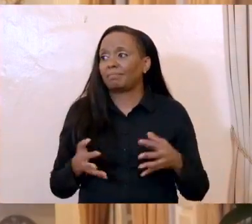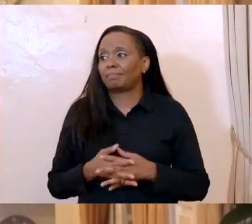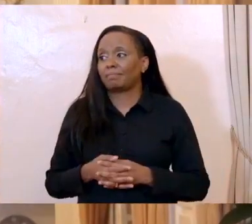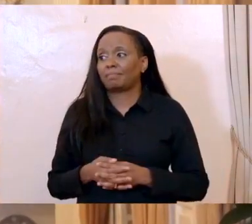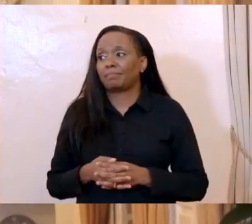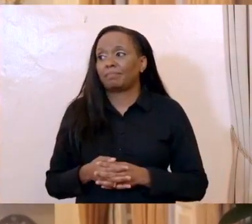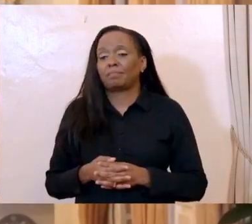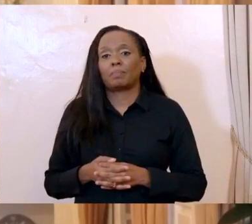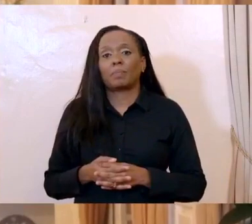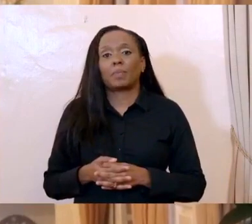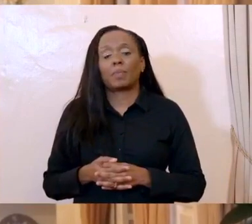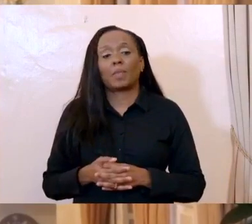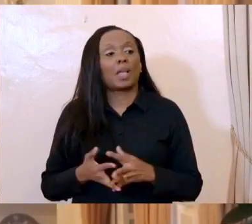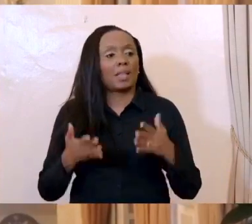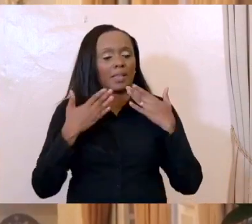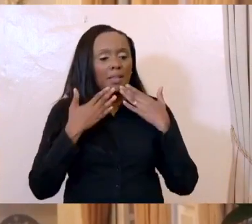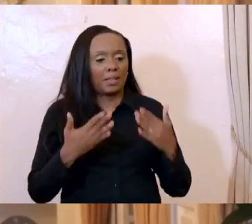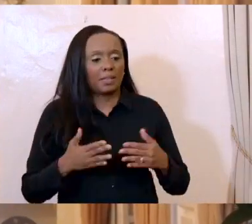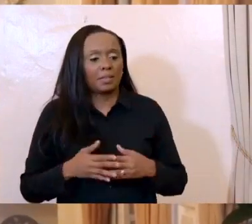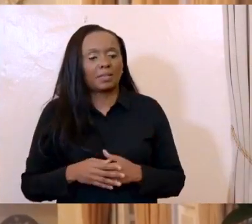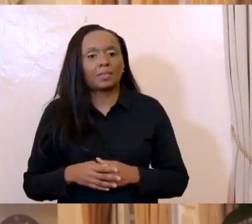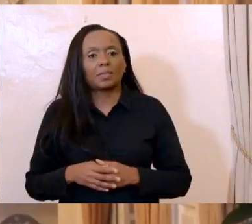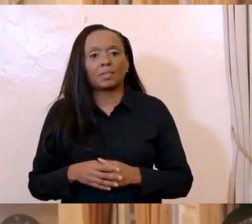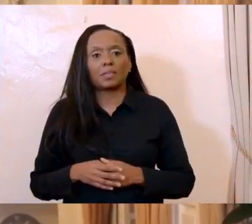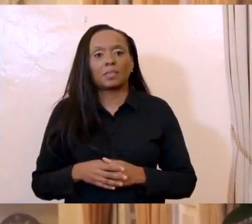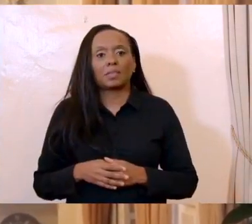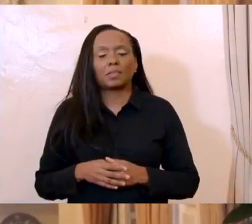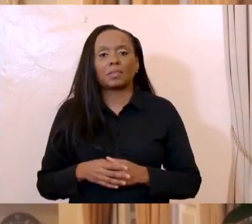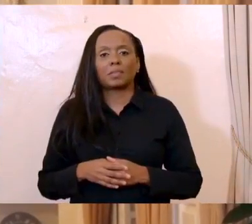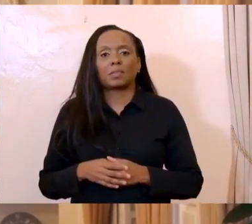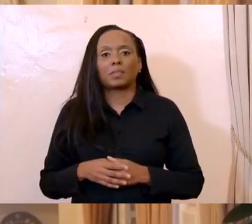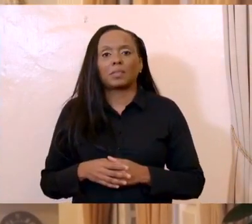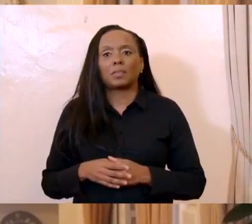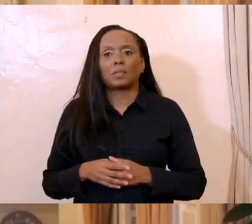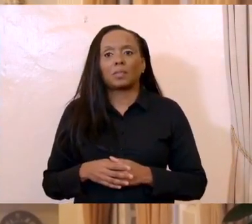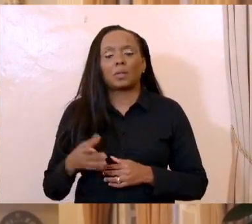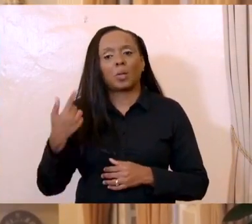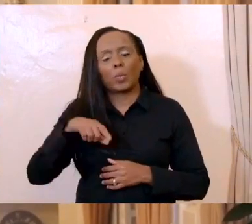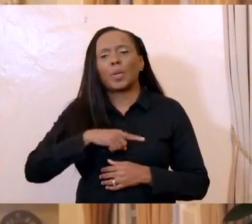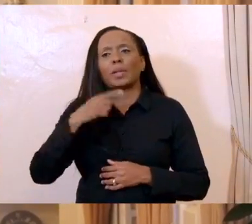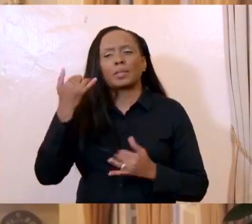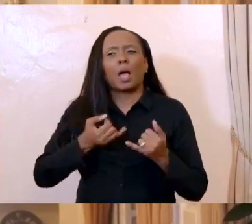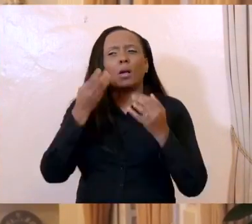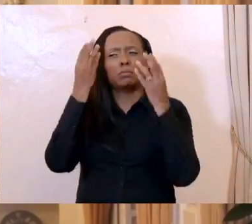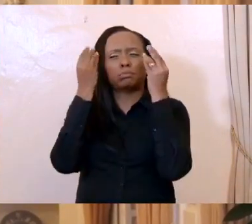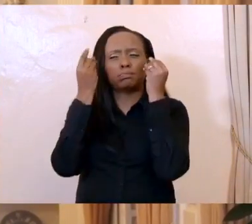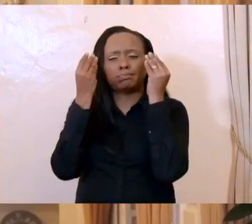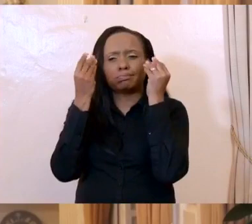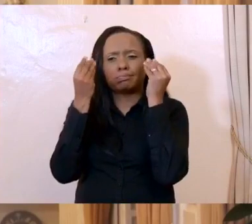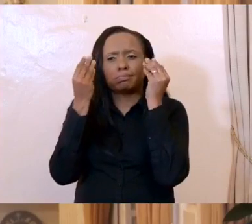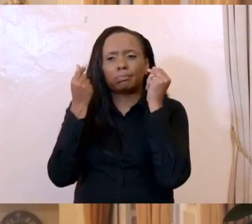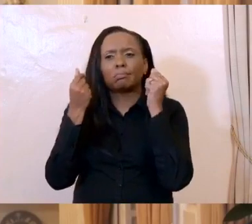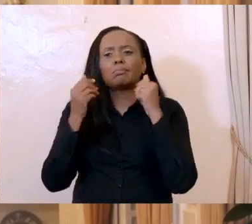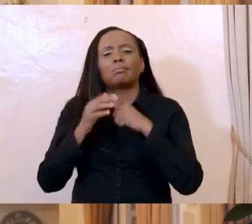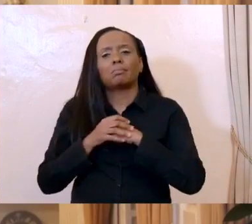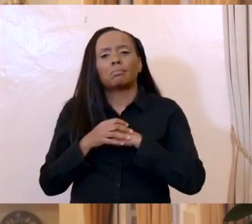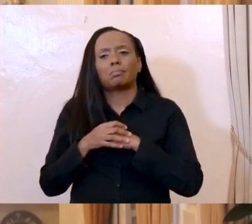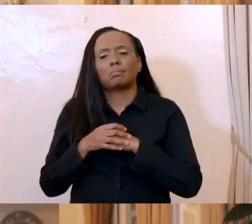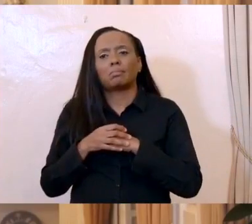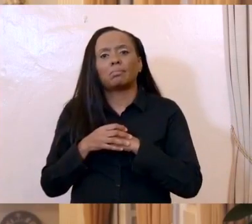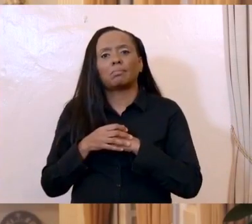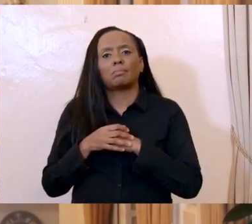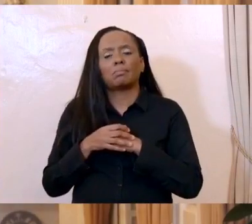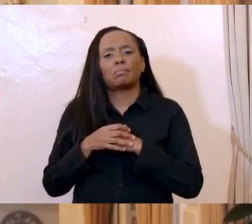Thank you. The answer is that is under some active consideration, but obviously that has to be dealt